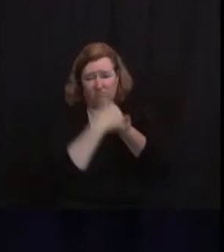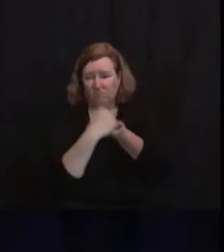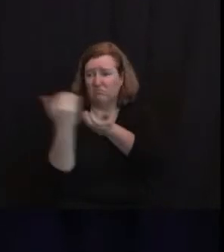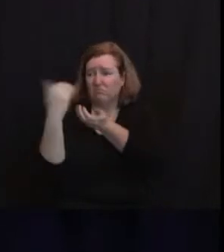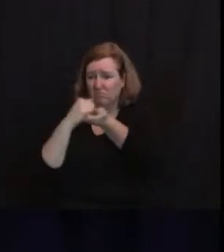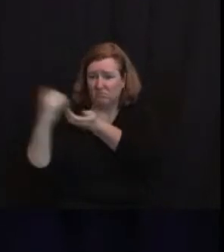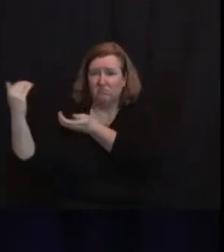effort with the